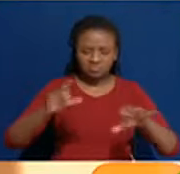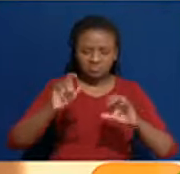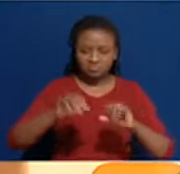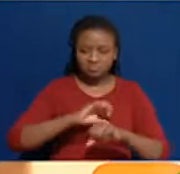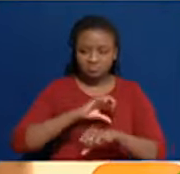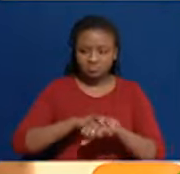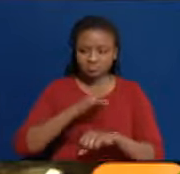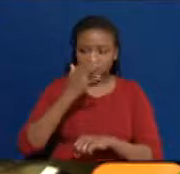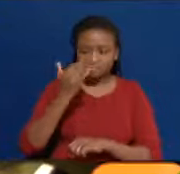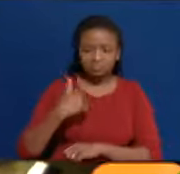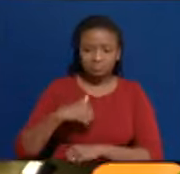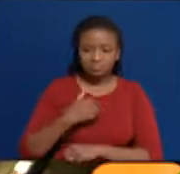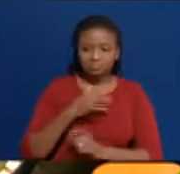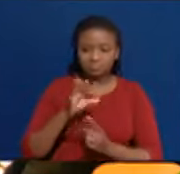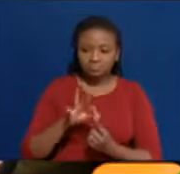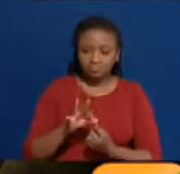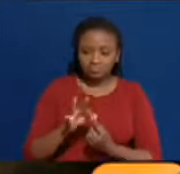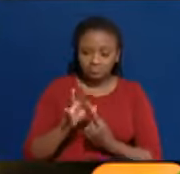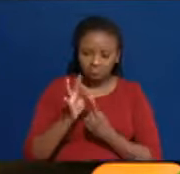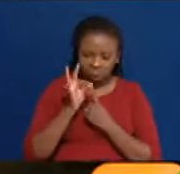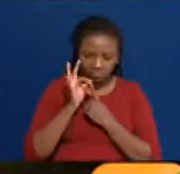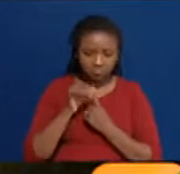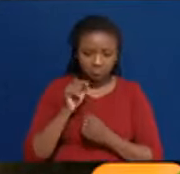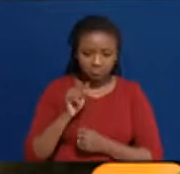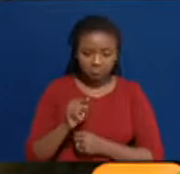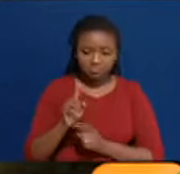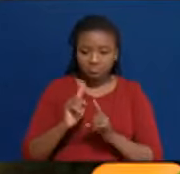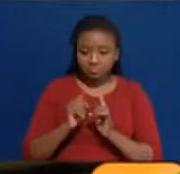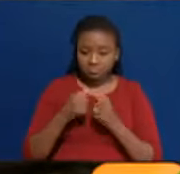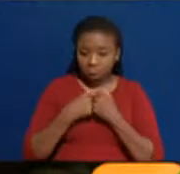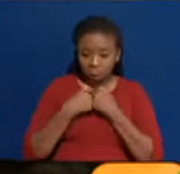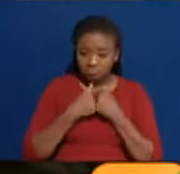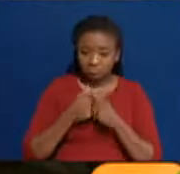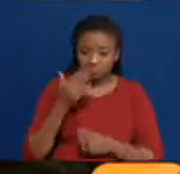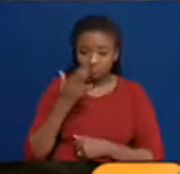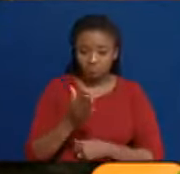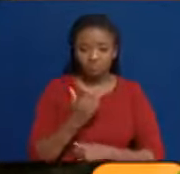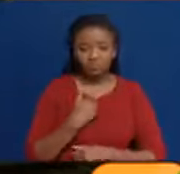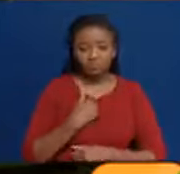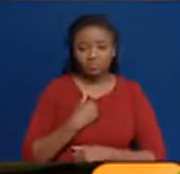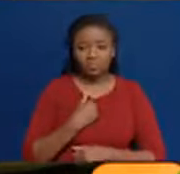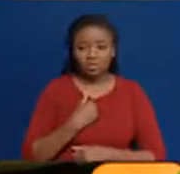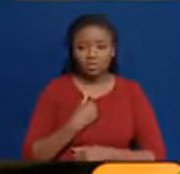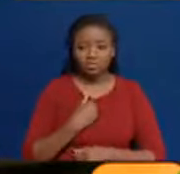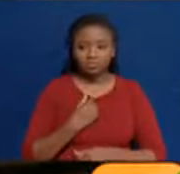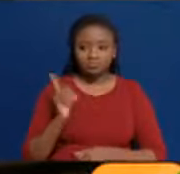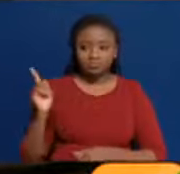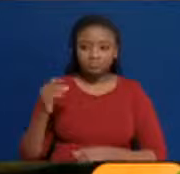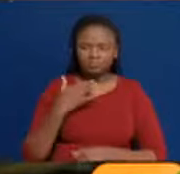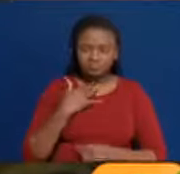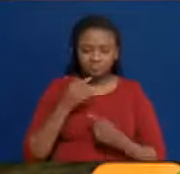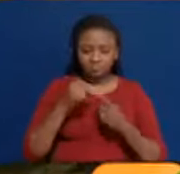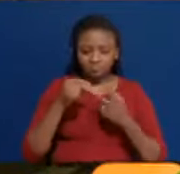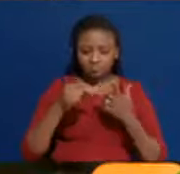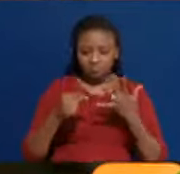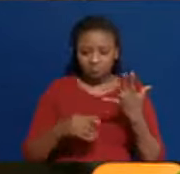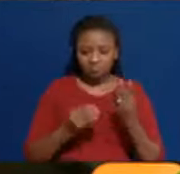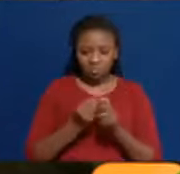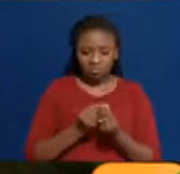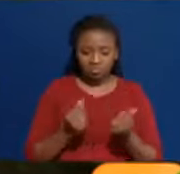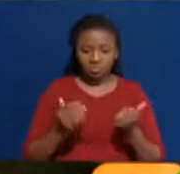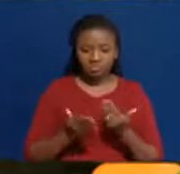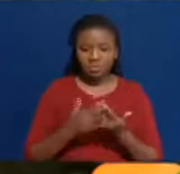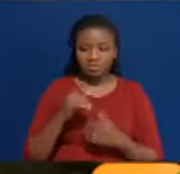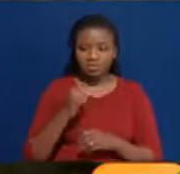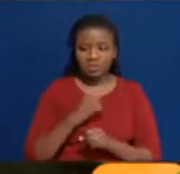rare gemstones. Mining the gemstones comes with a myriad of challenges which the miners want addressed to make their work easier and more